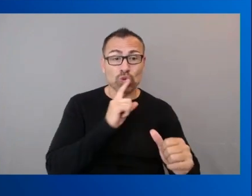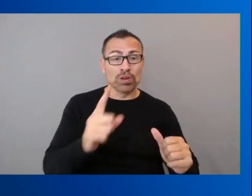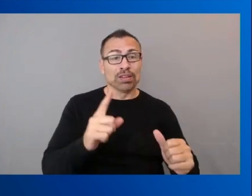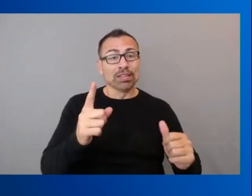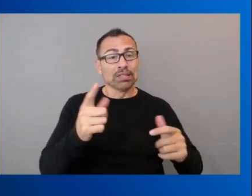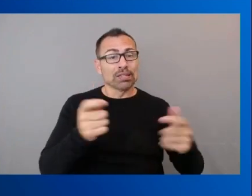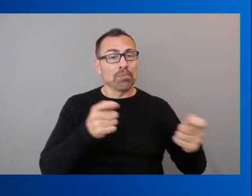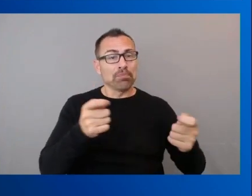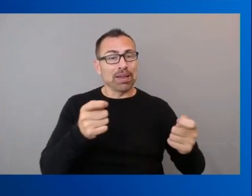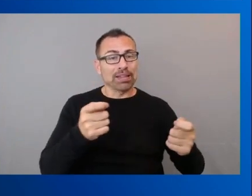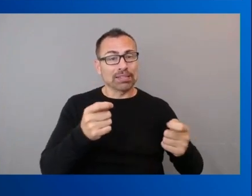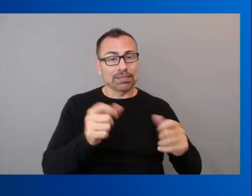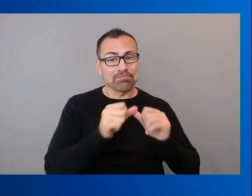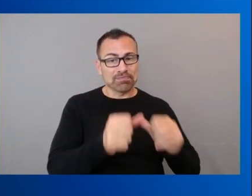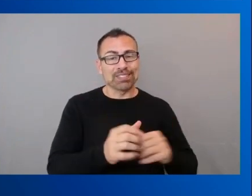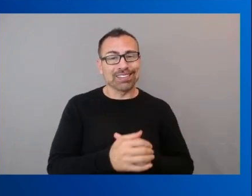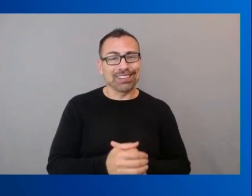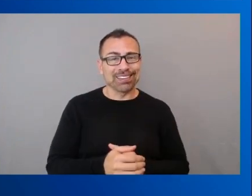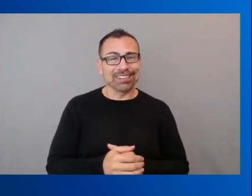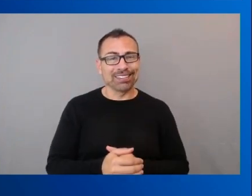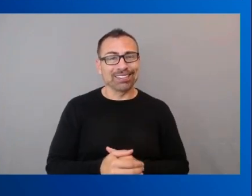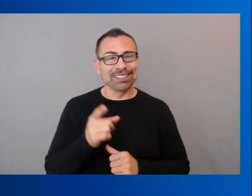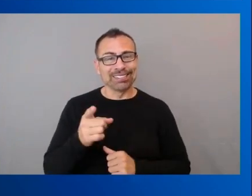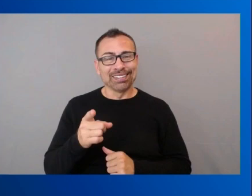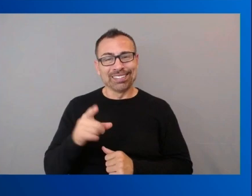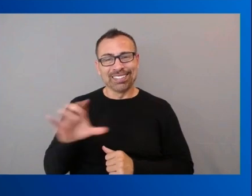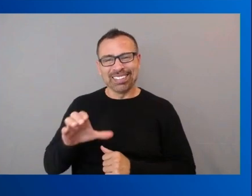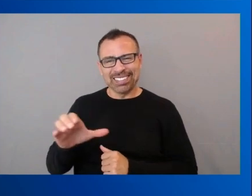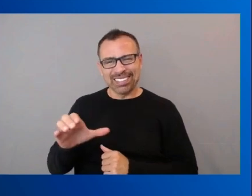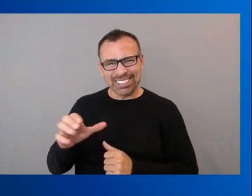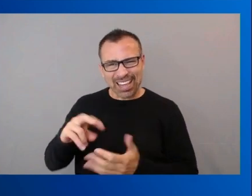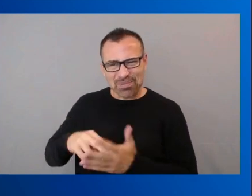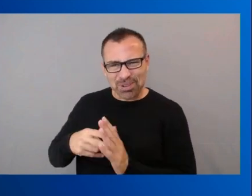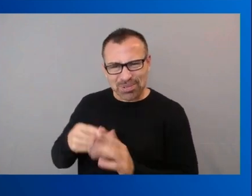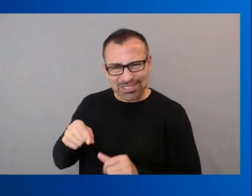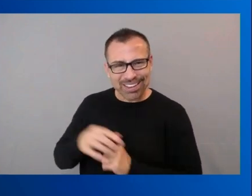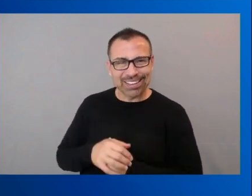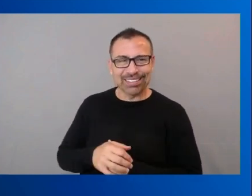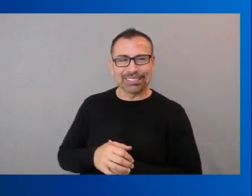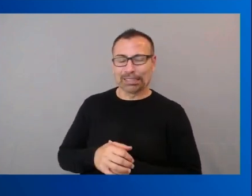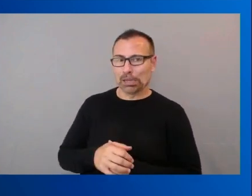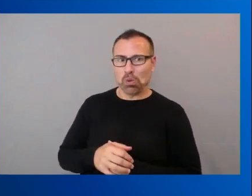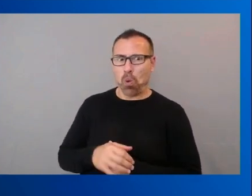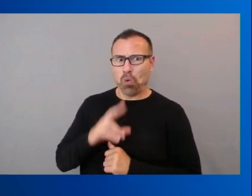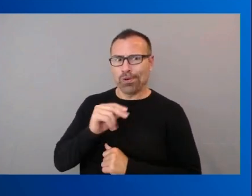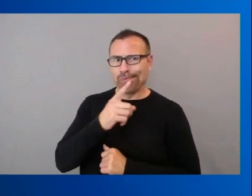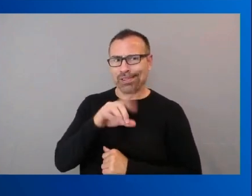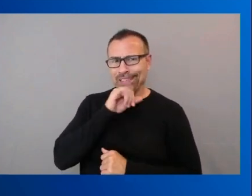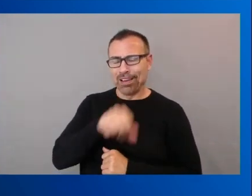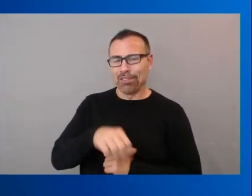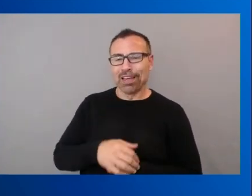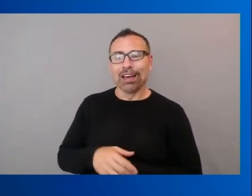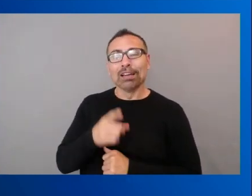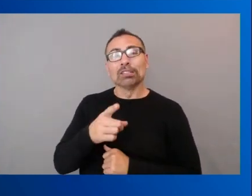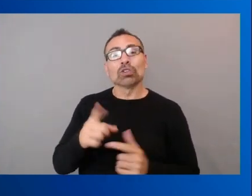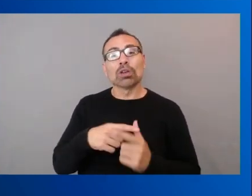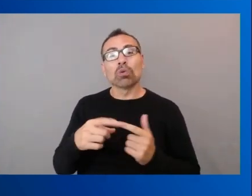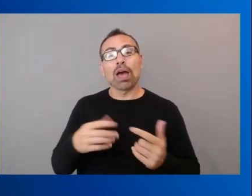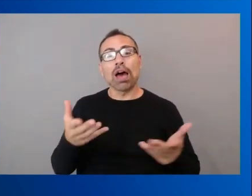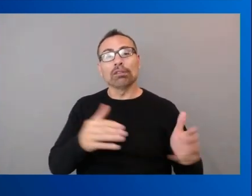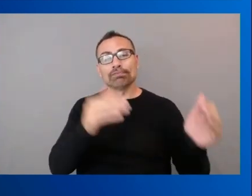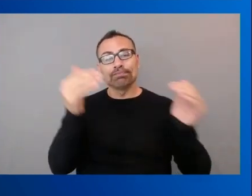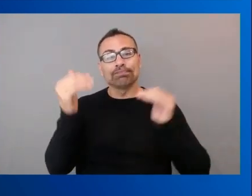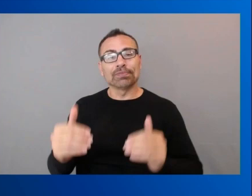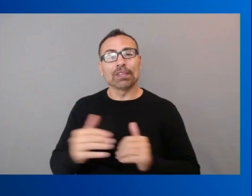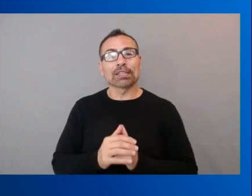love that. So it goes me into the next slide. I do love that. Natural. So we have event carry state transfer. So the difference